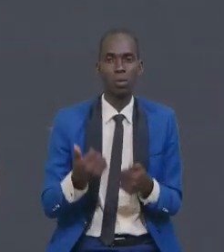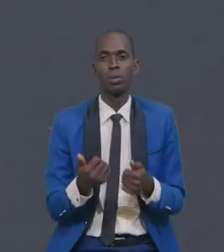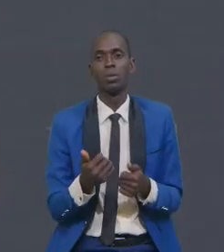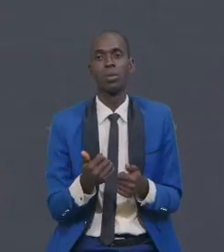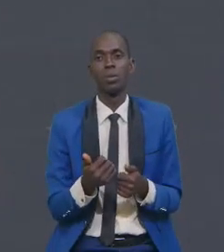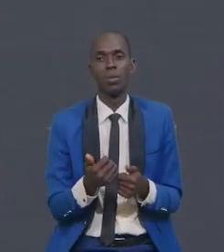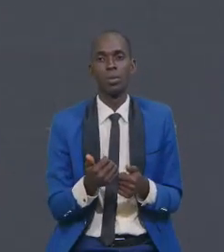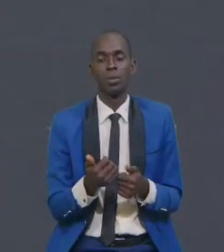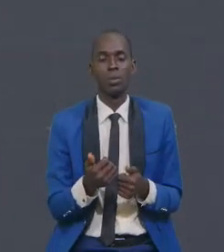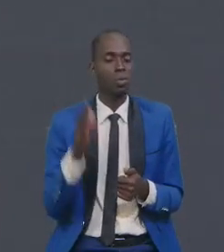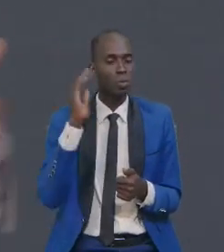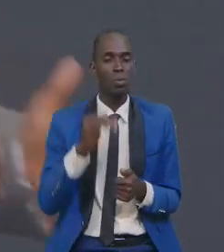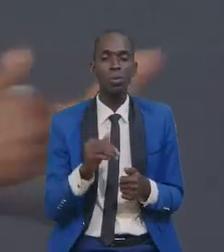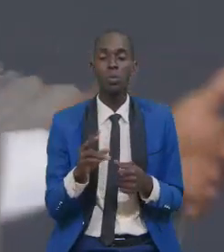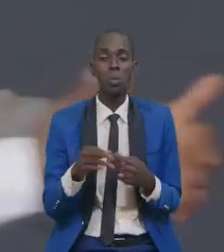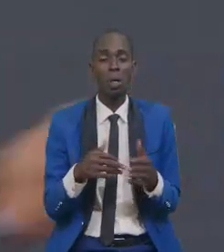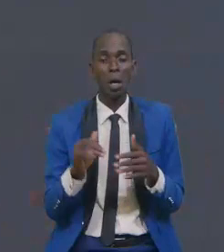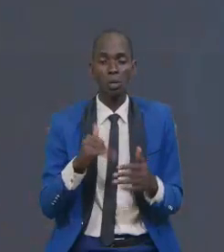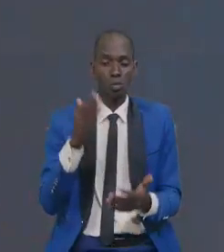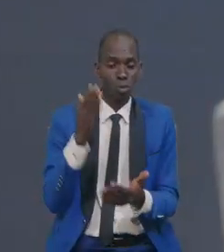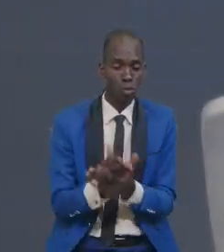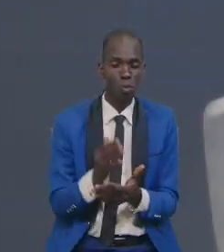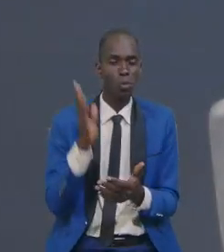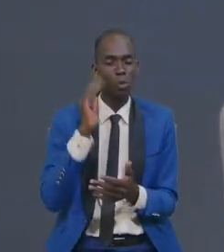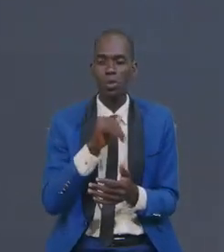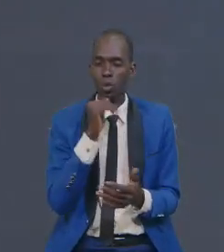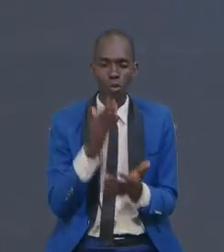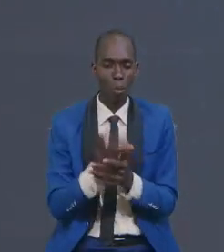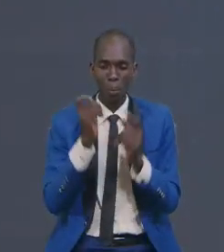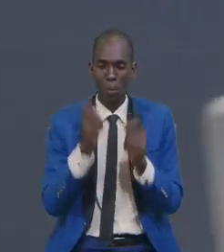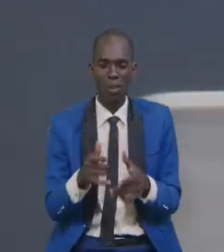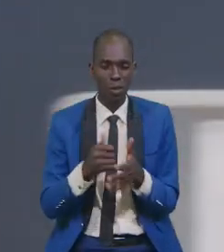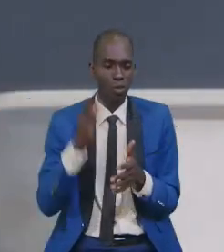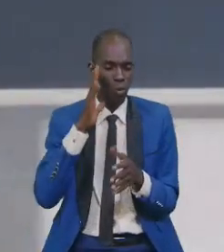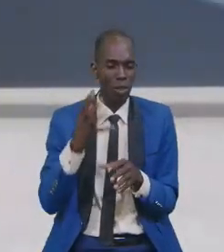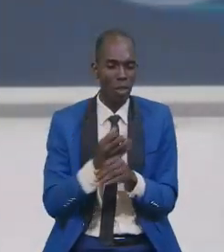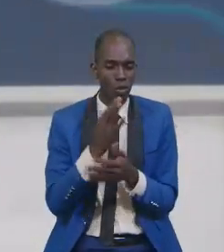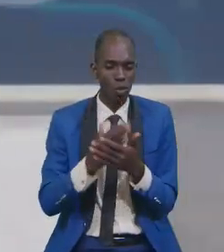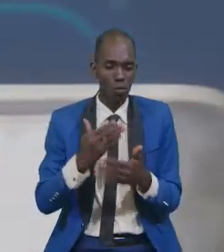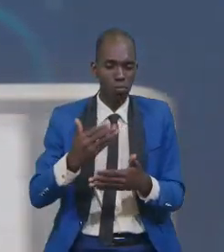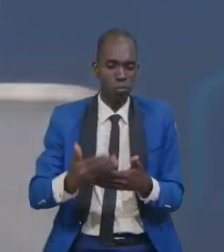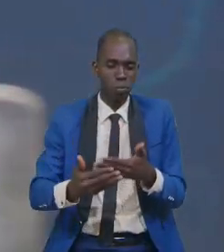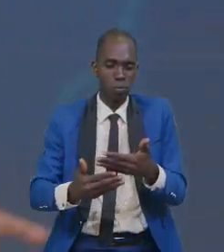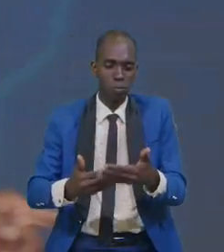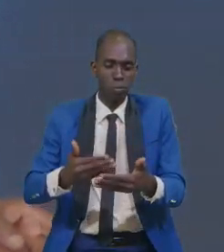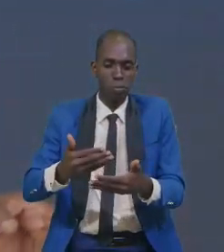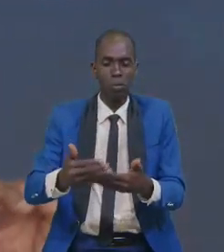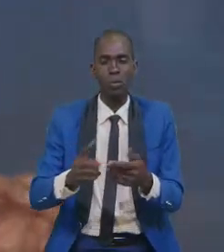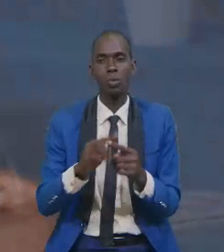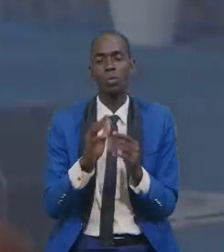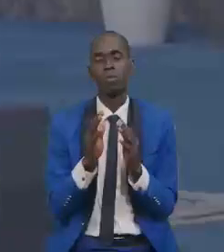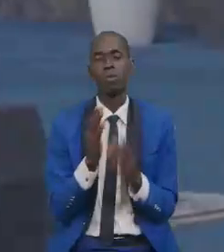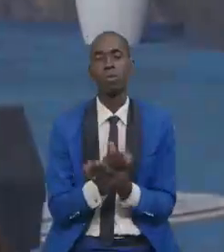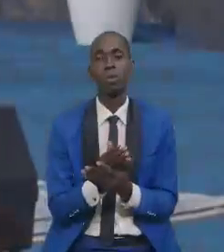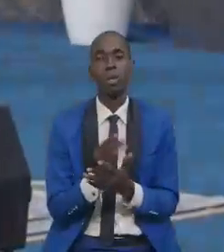on the brake, it will take some time to stop. I discover when people are praying, if